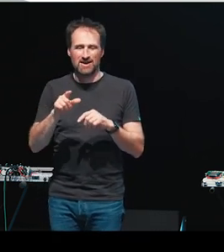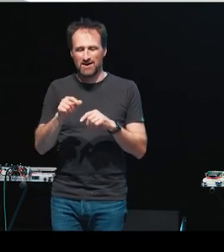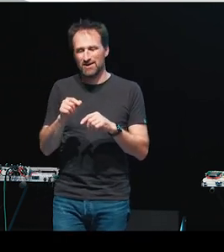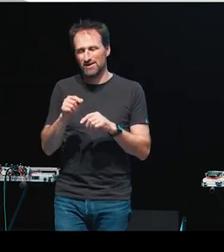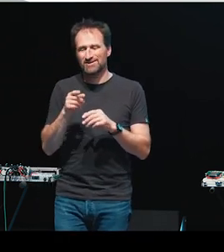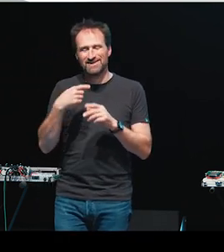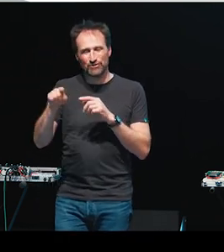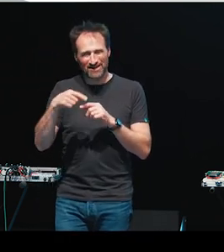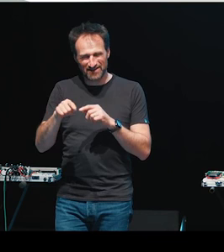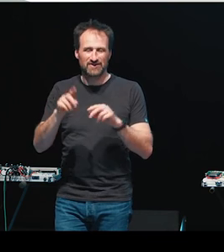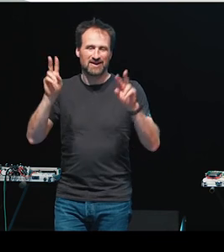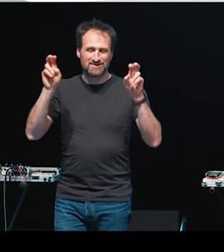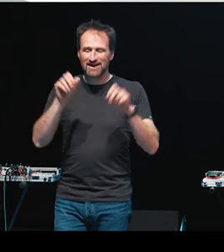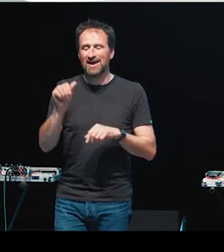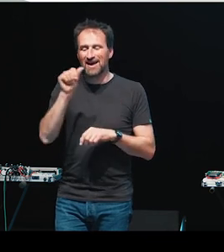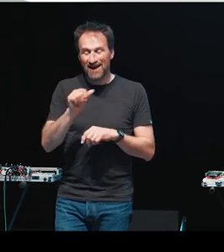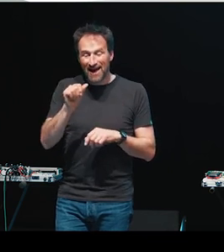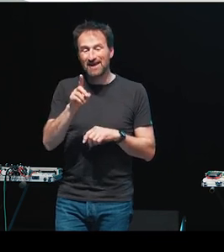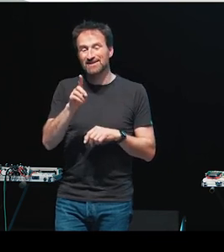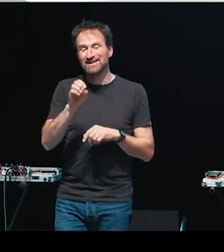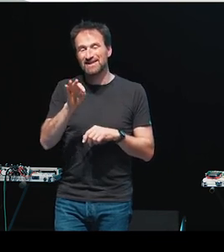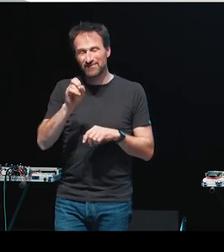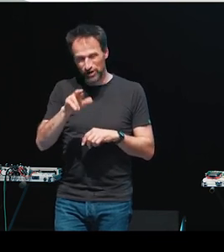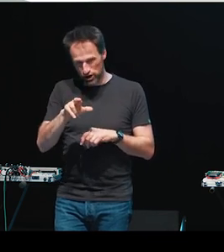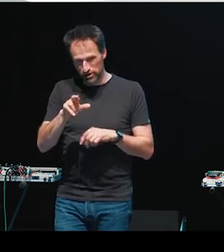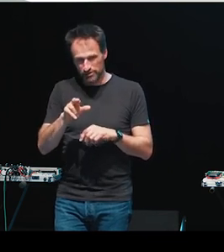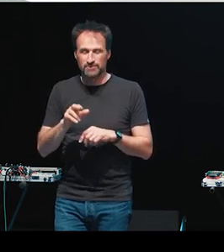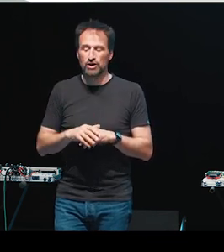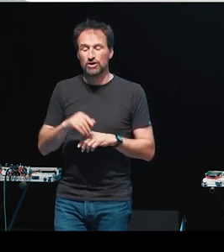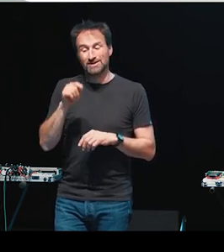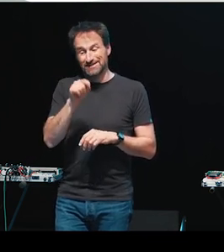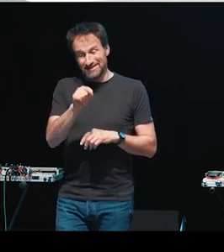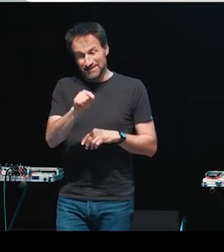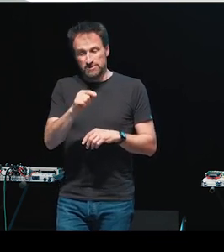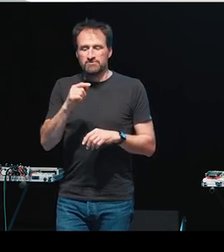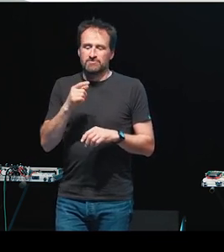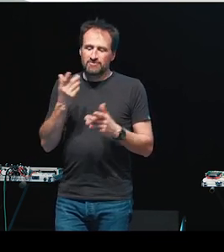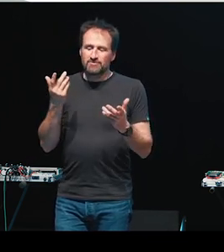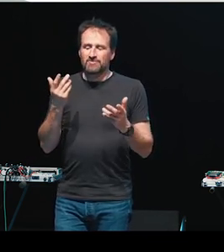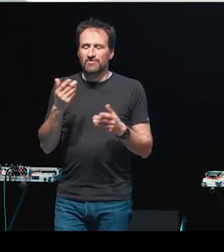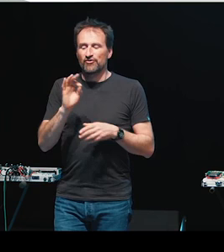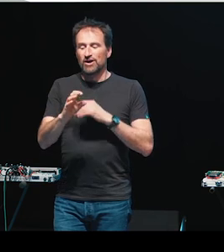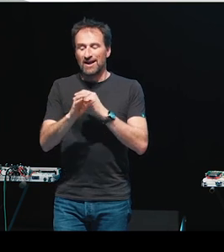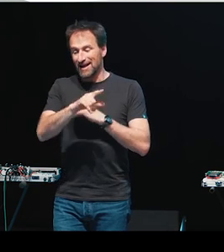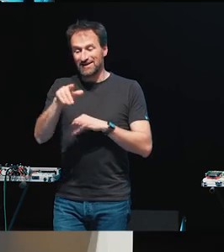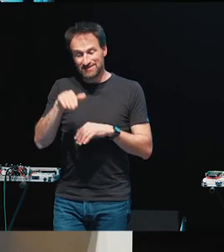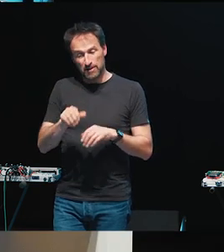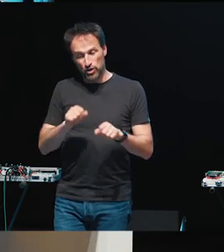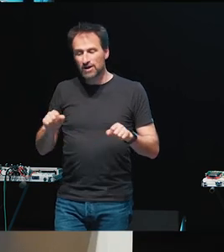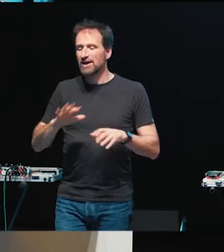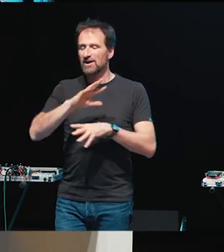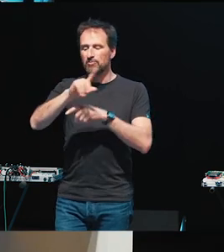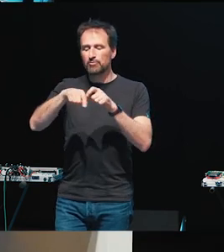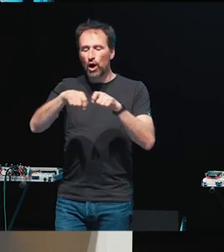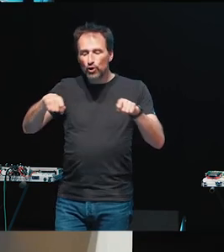the GraphQL server to send data as soon as it's ready without waiting until the entire request is completed. Your client code can begin rendering as soon as it